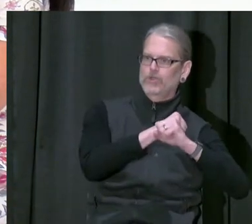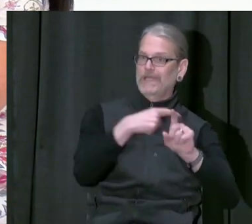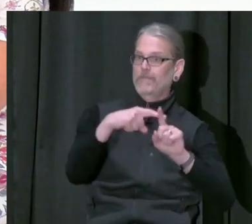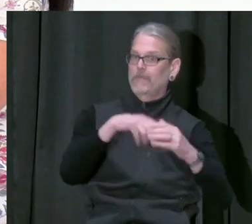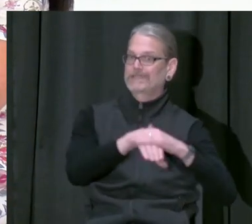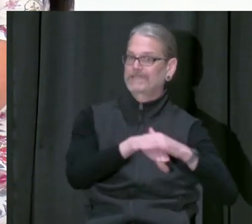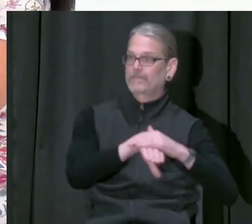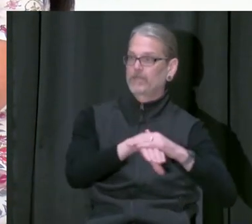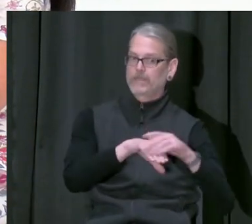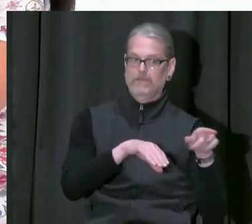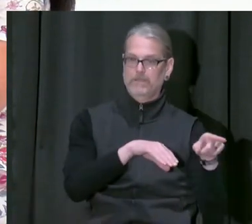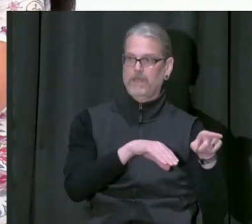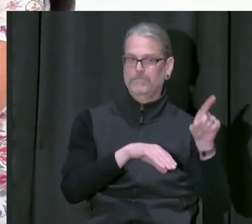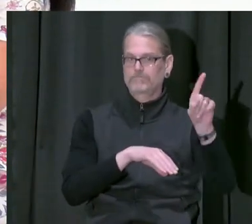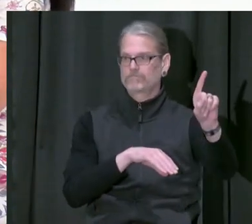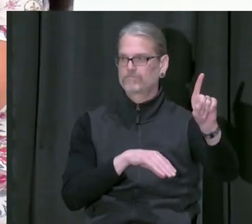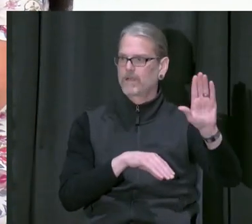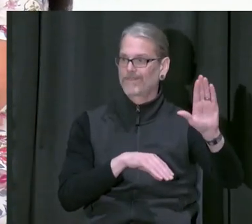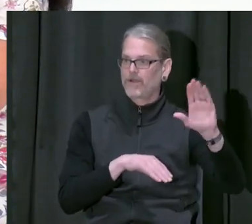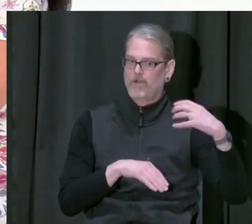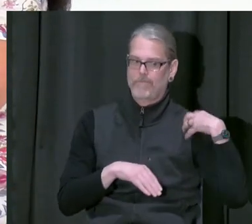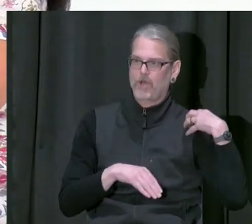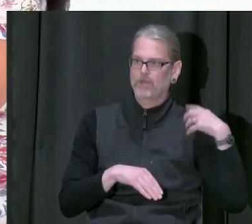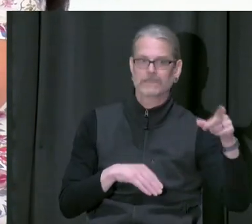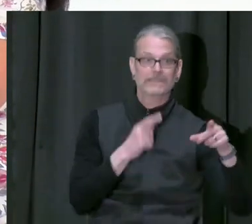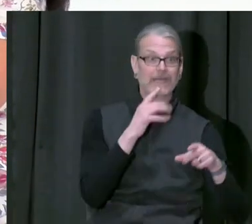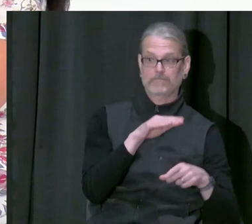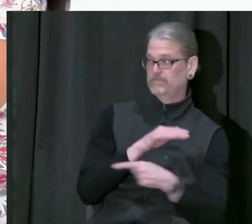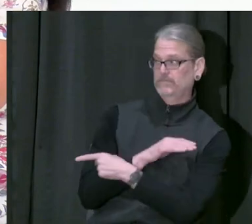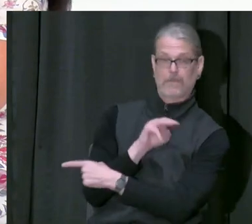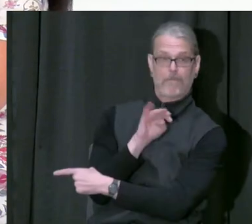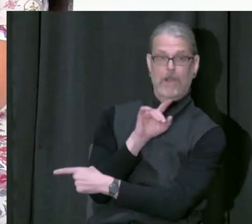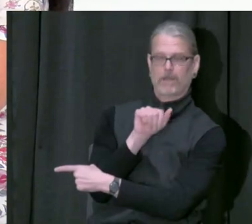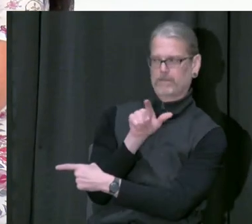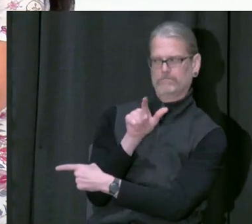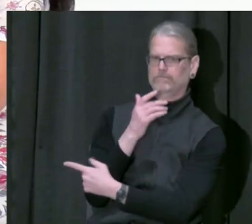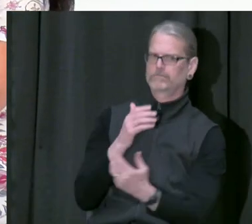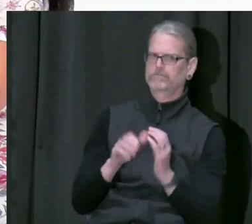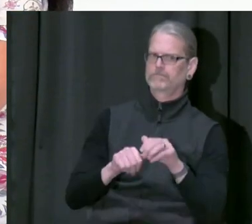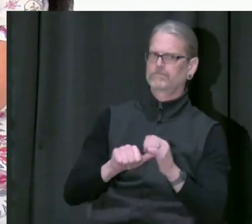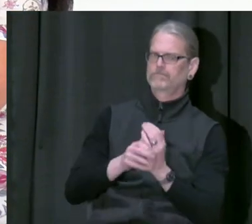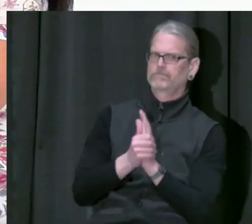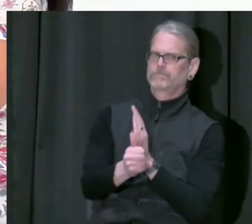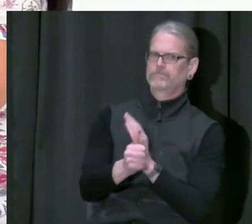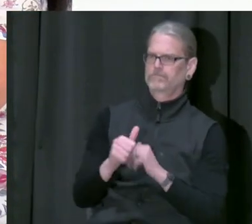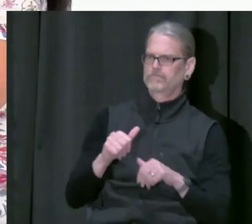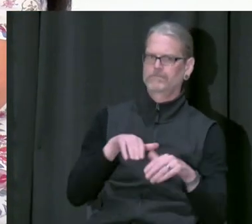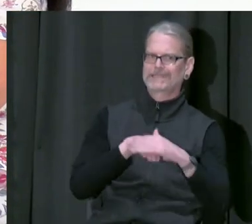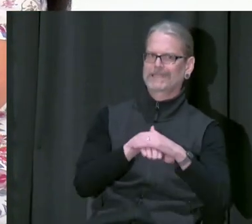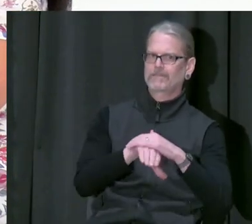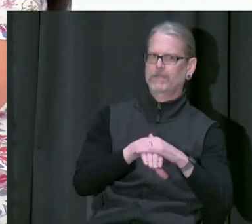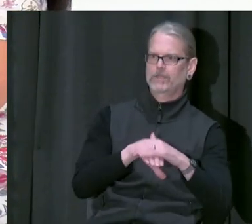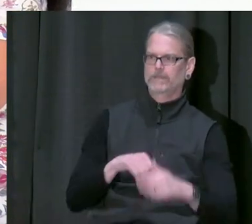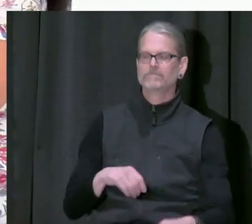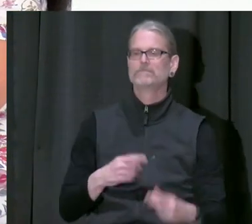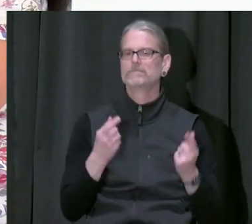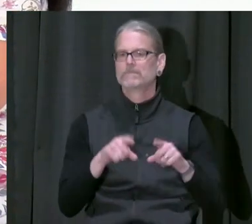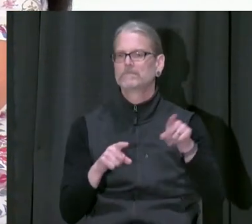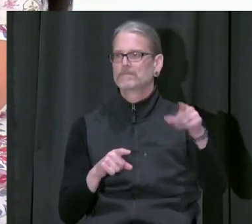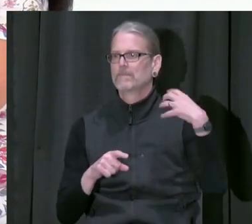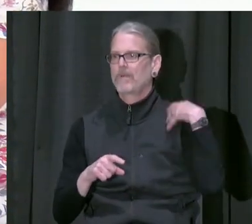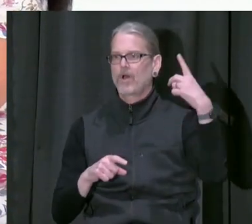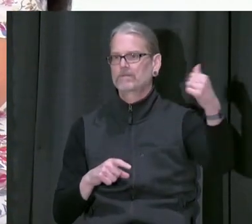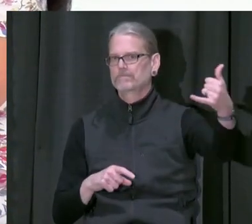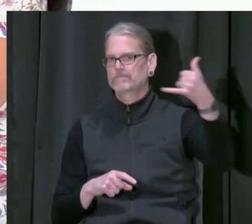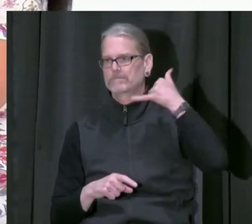their boss and said, hey, I think Monica would be good at accessibility. So I got a call from my boss at that time and